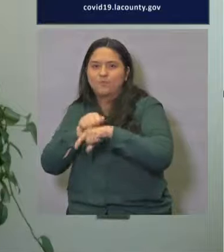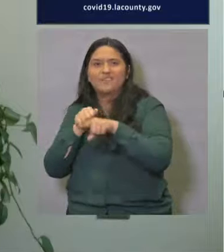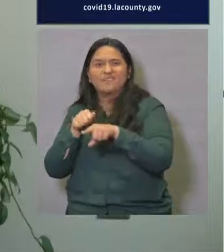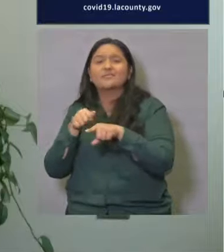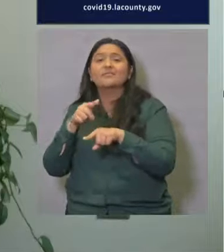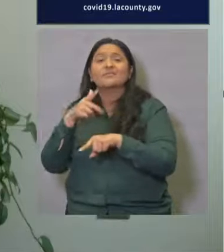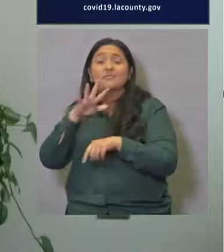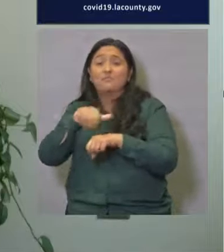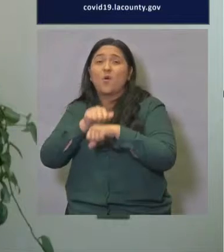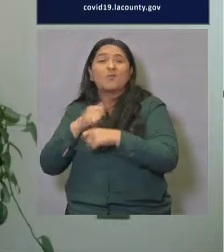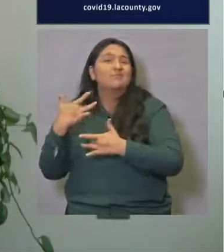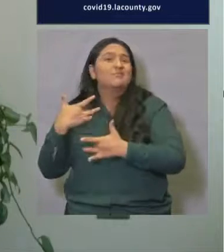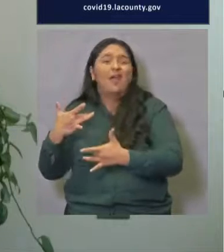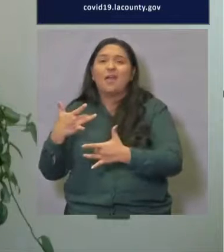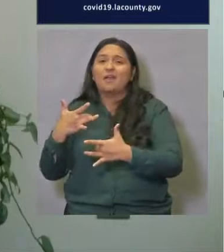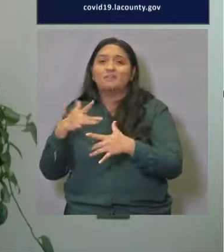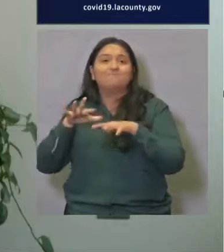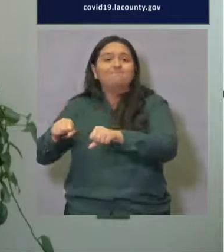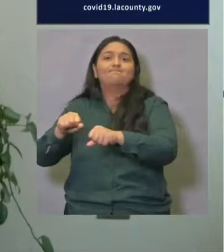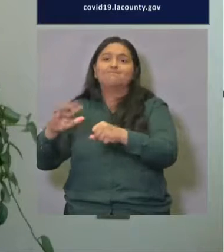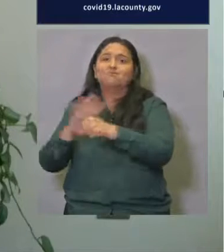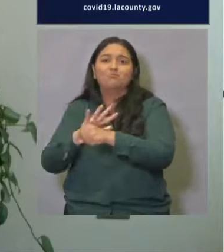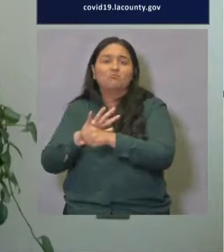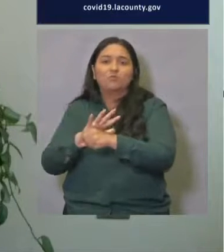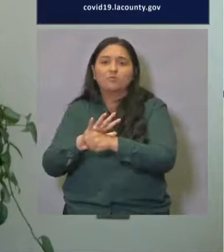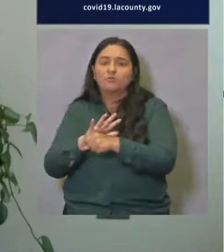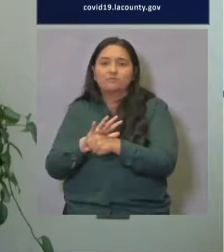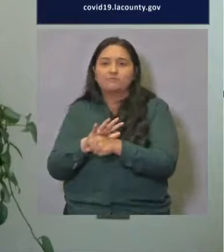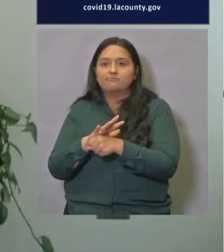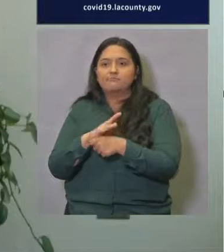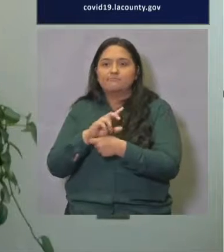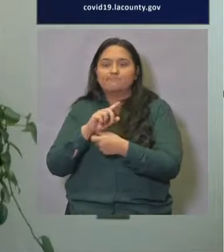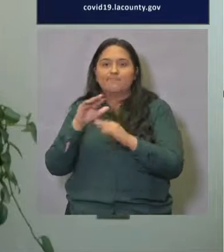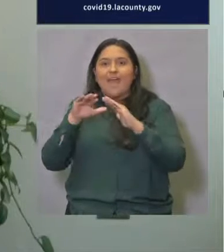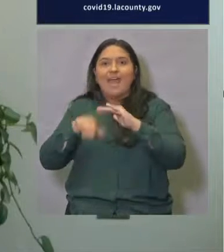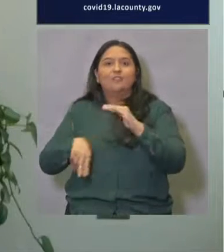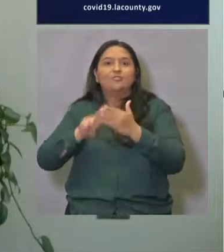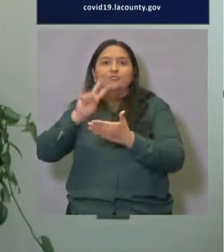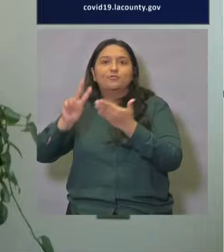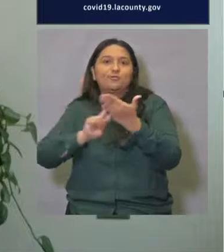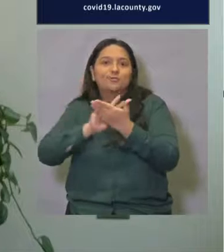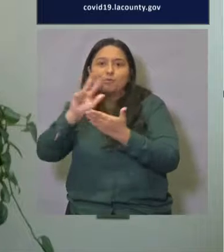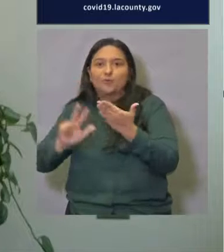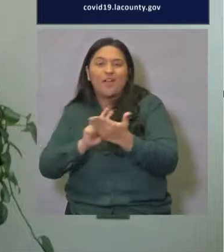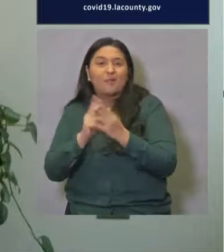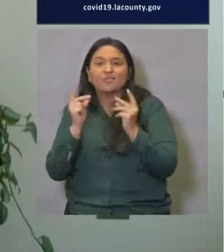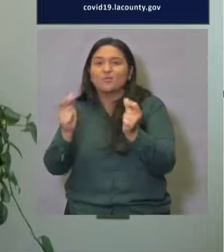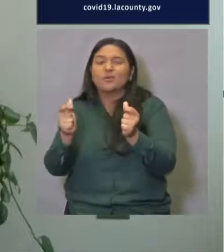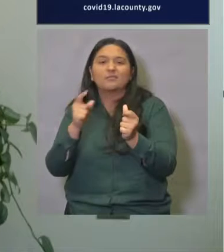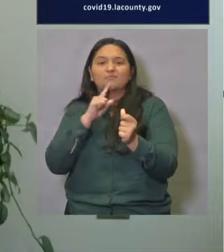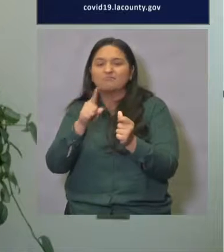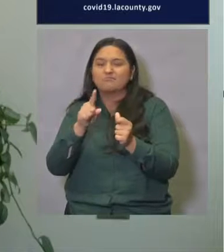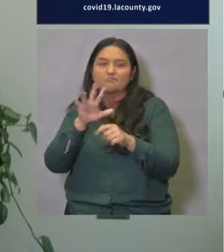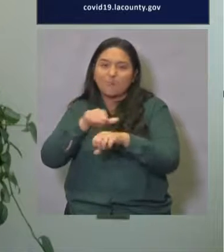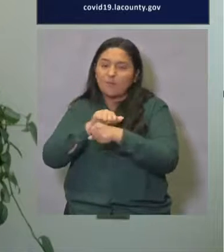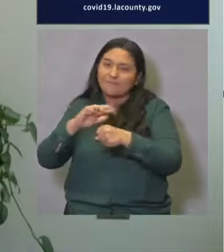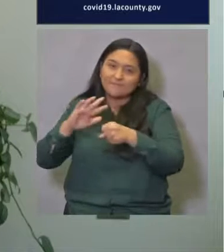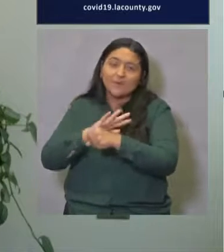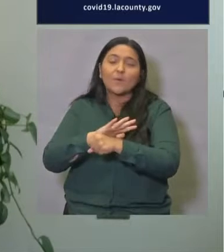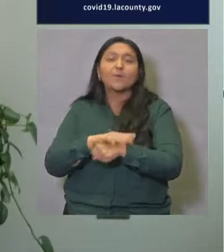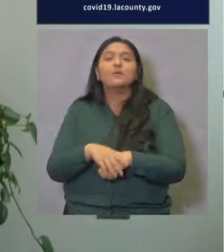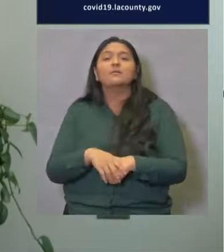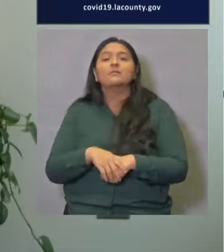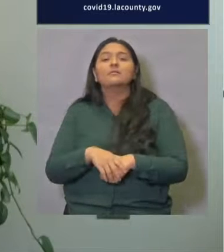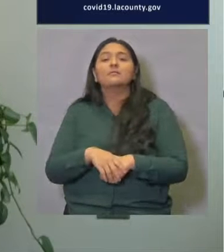up, within hours of being released. I mean, we don't have any places where